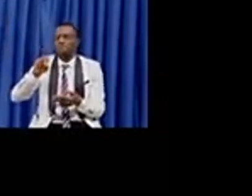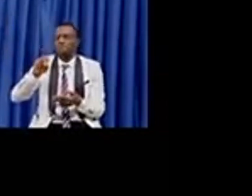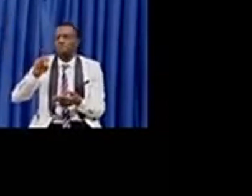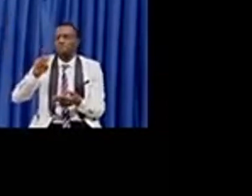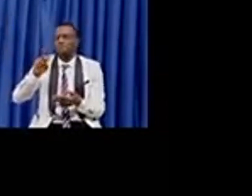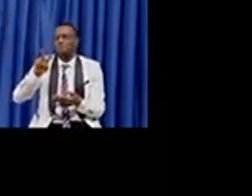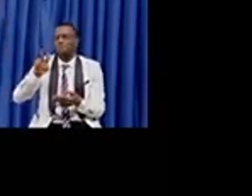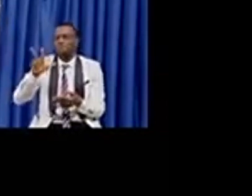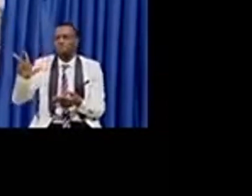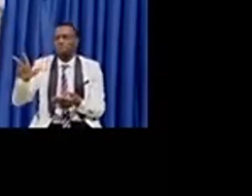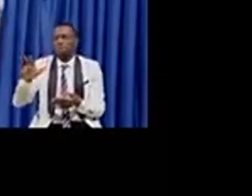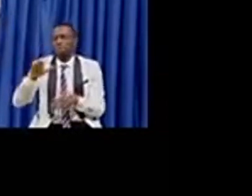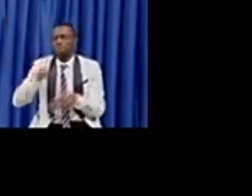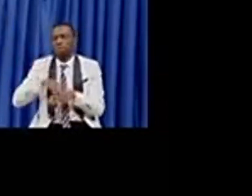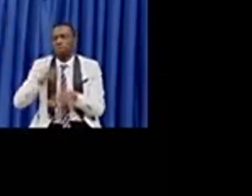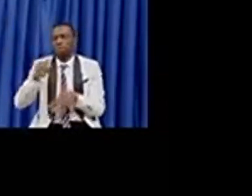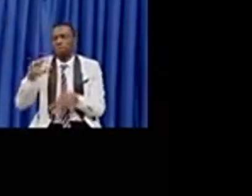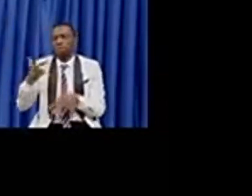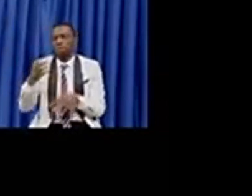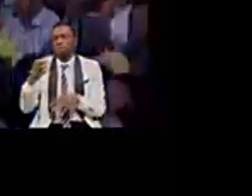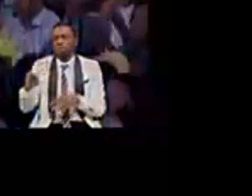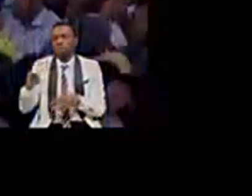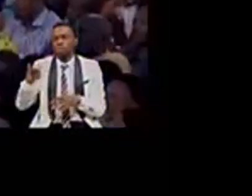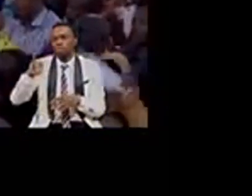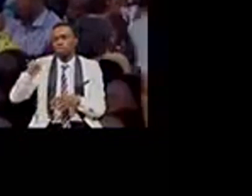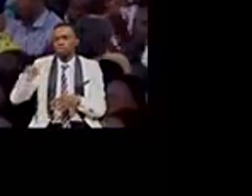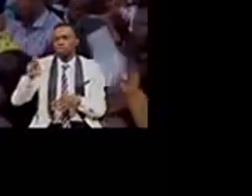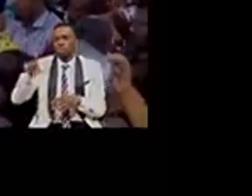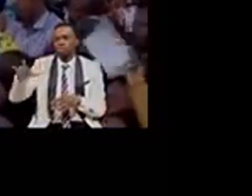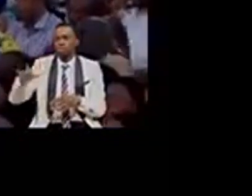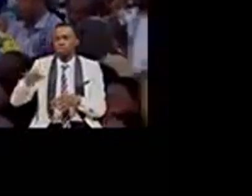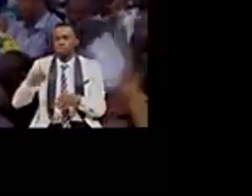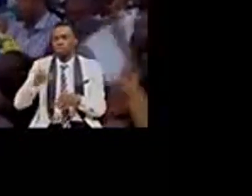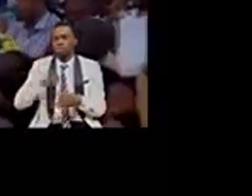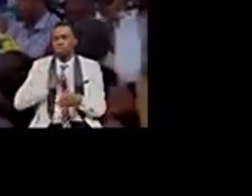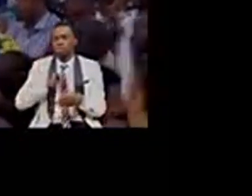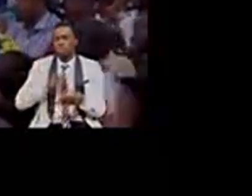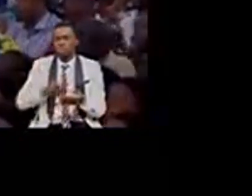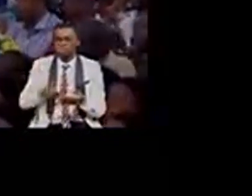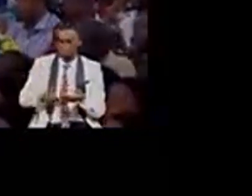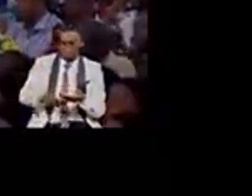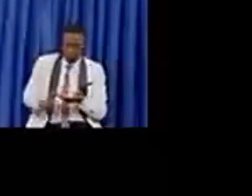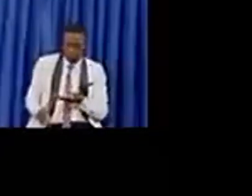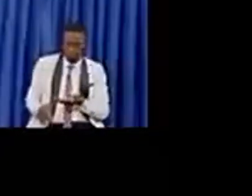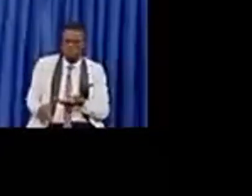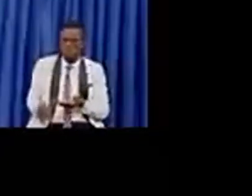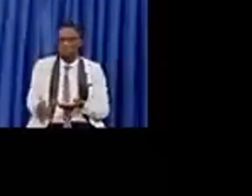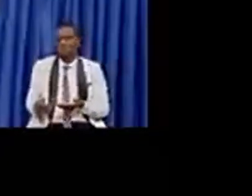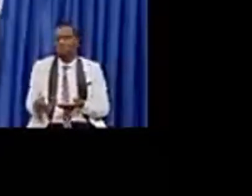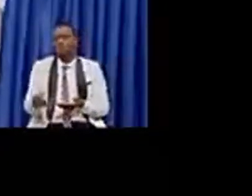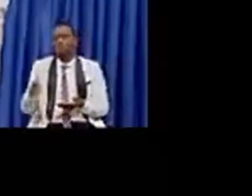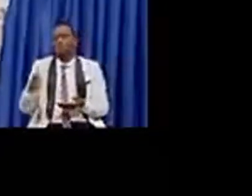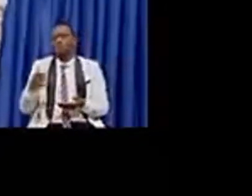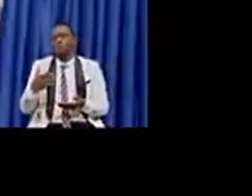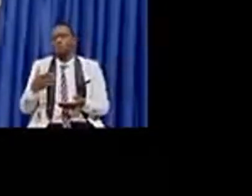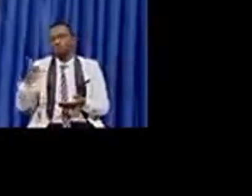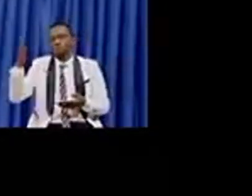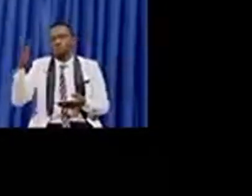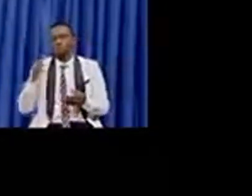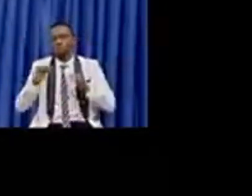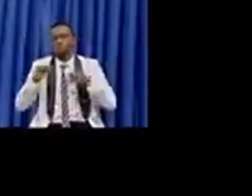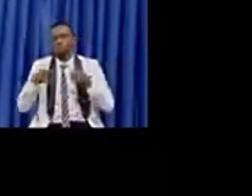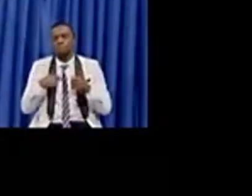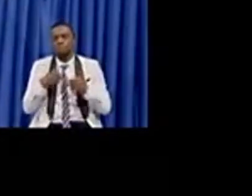June edition, on the 3rd of July, I put to bed. Praise the Lord! God Almighty granted me a safe delivery. Praise the Lord!